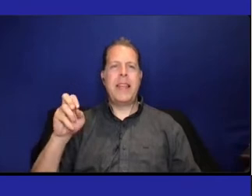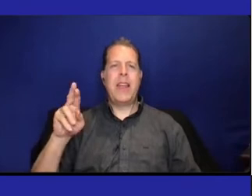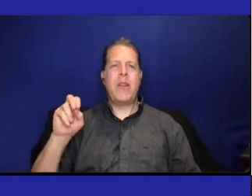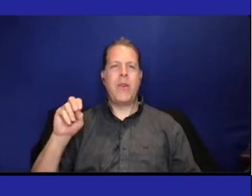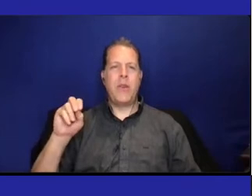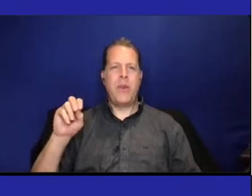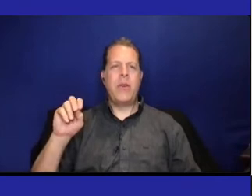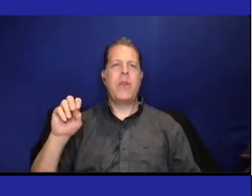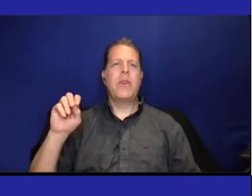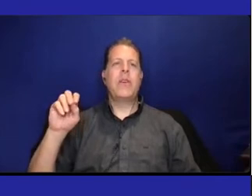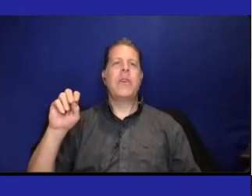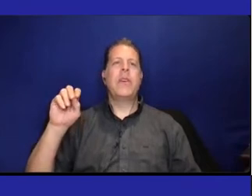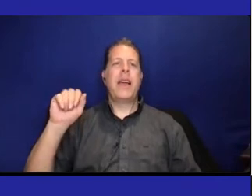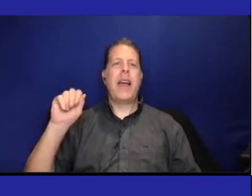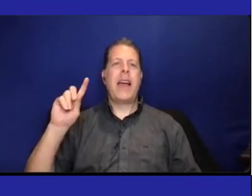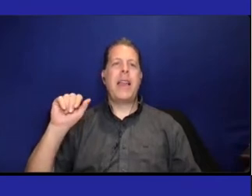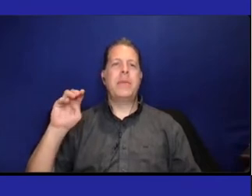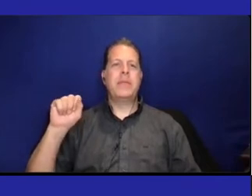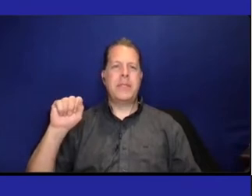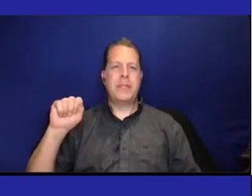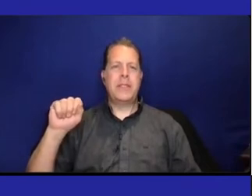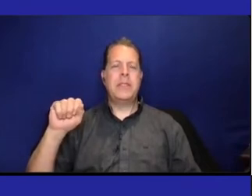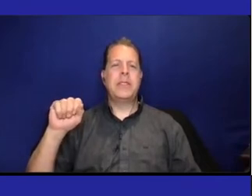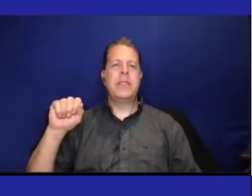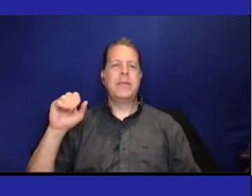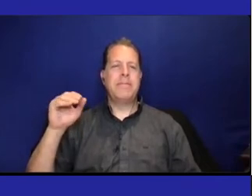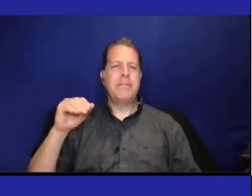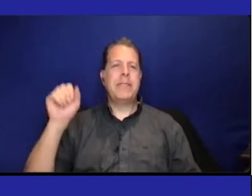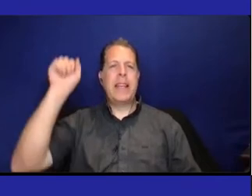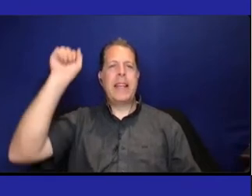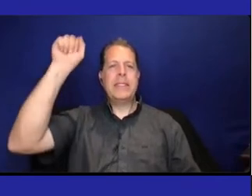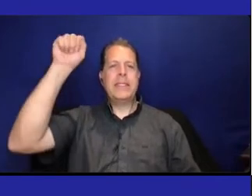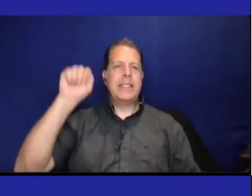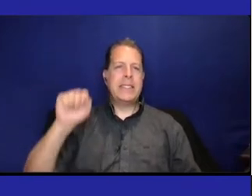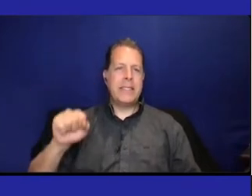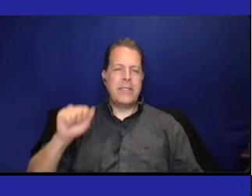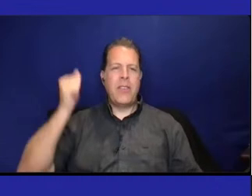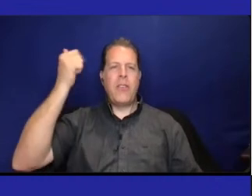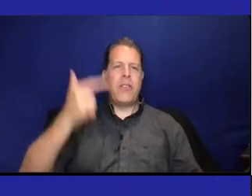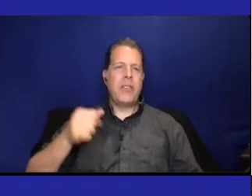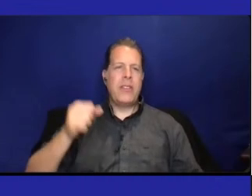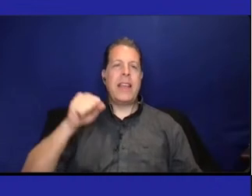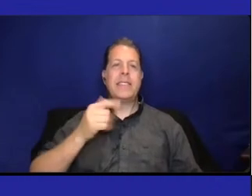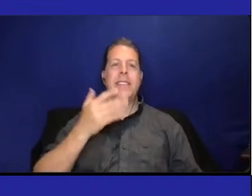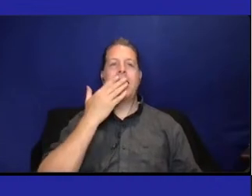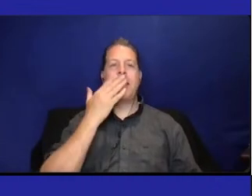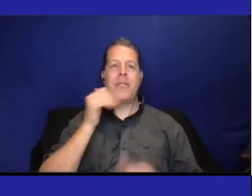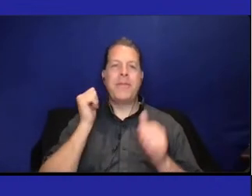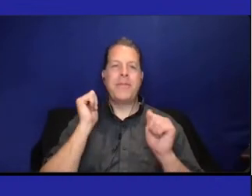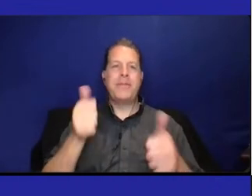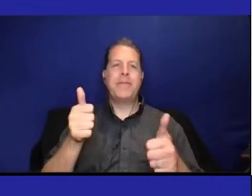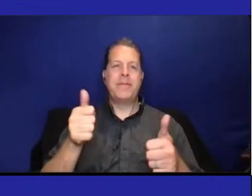Rowe Adams? Yes. Sophia and yes. Thank you so much. Thank you. Thank you.